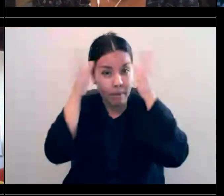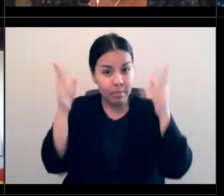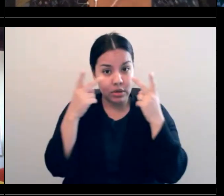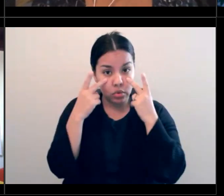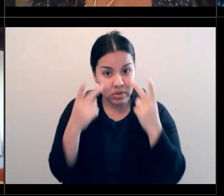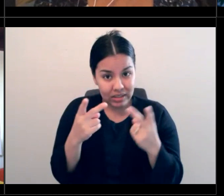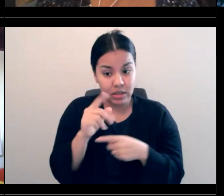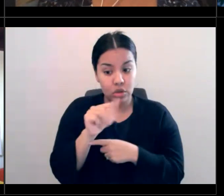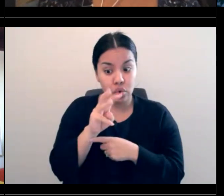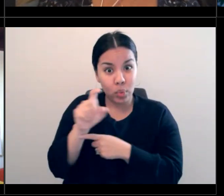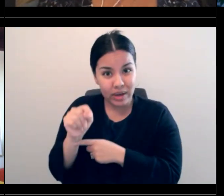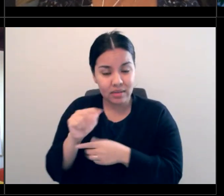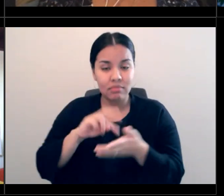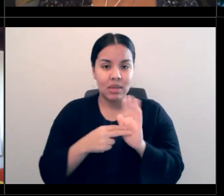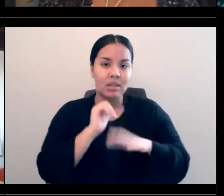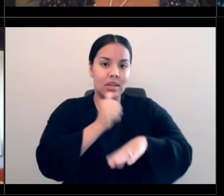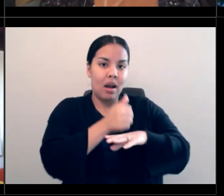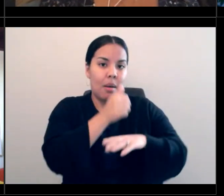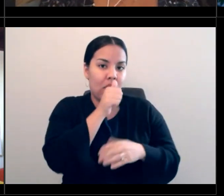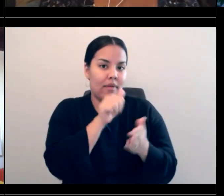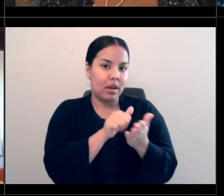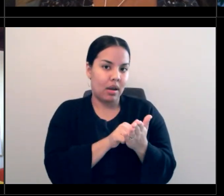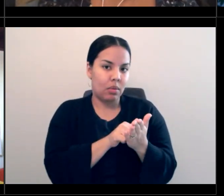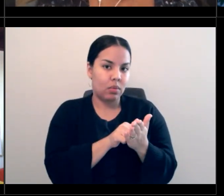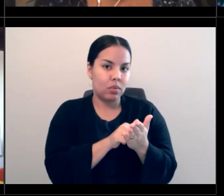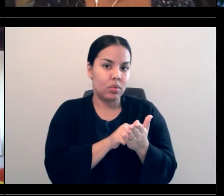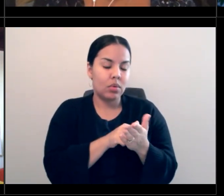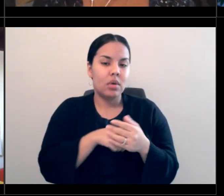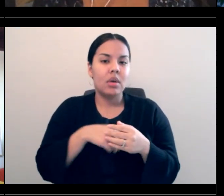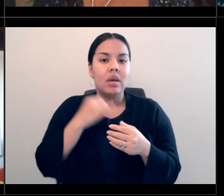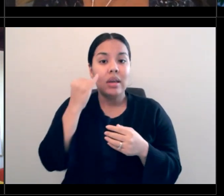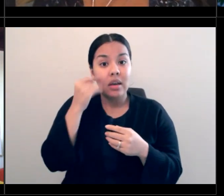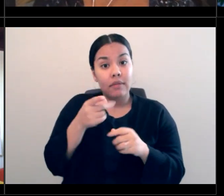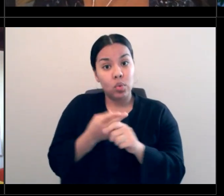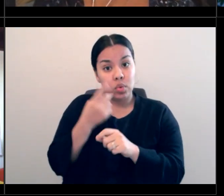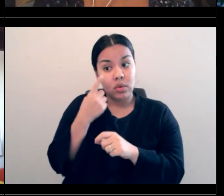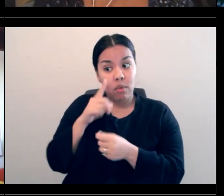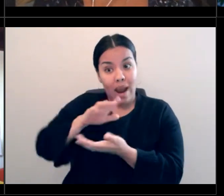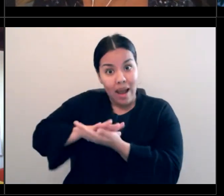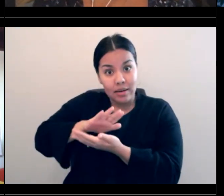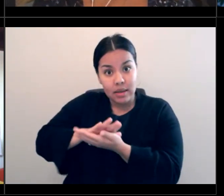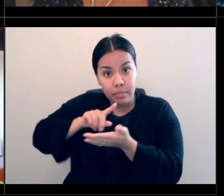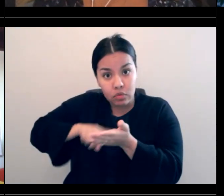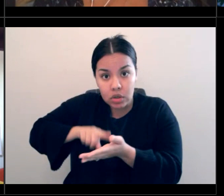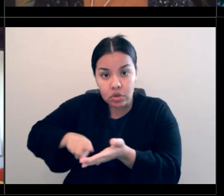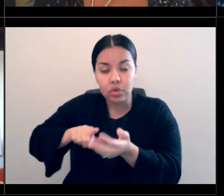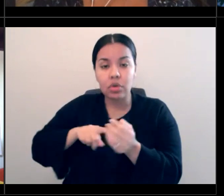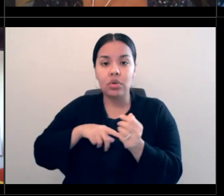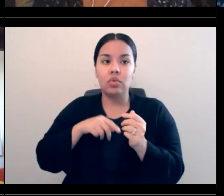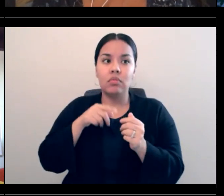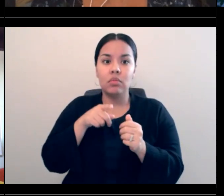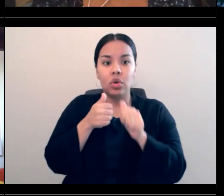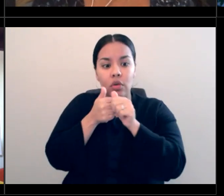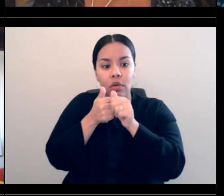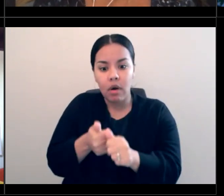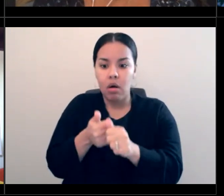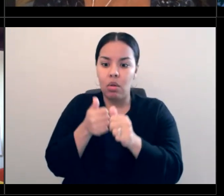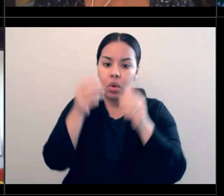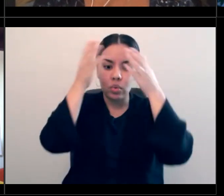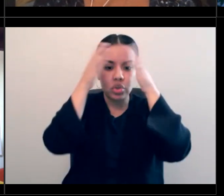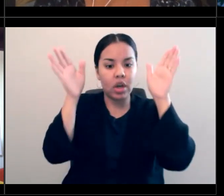Twitter account. I also think it's, you know, if you're using it for academic research and following the general conventions of, you